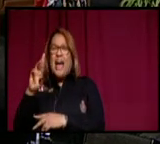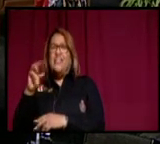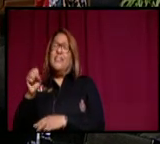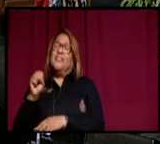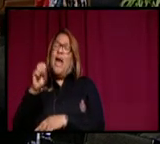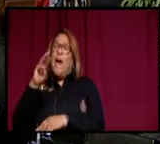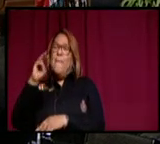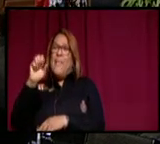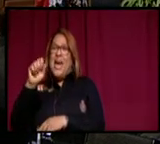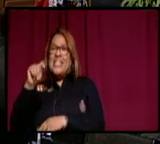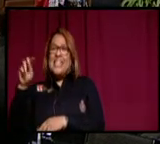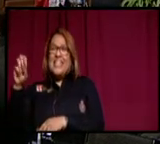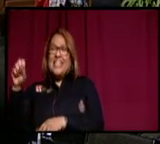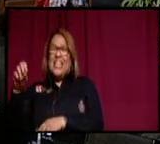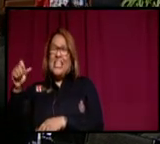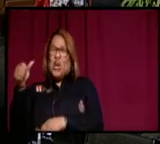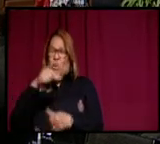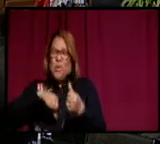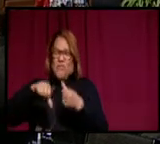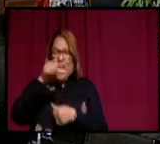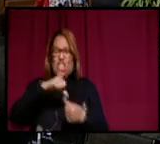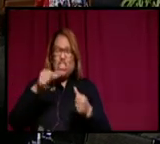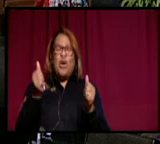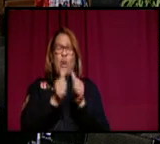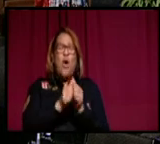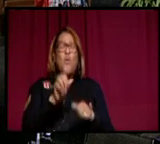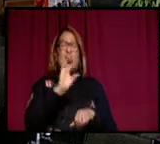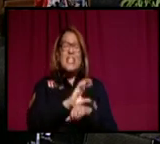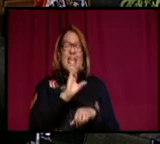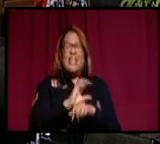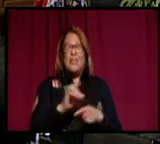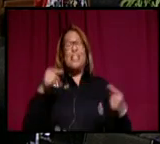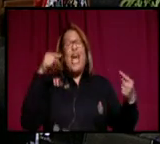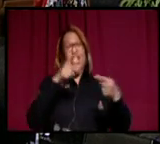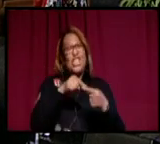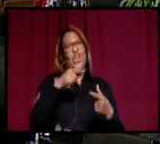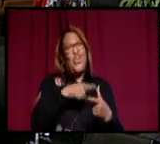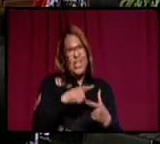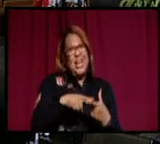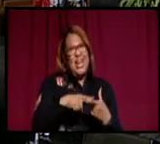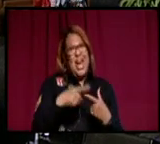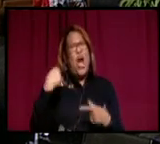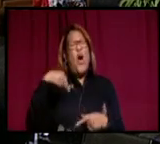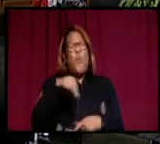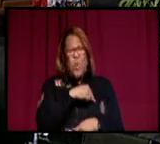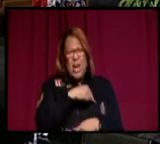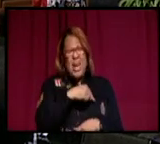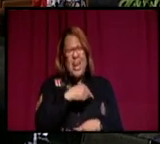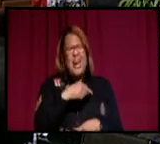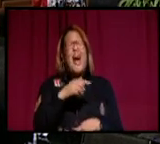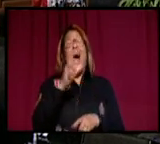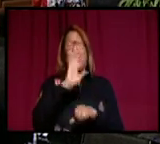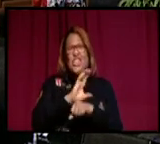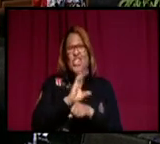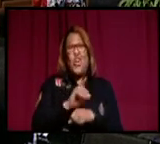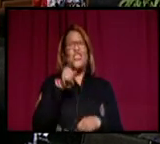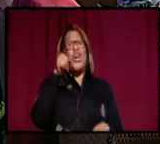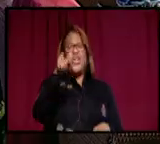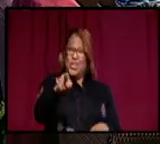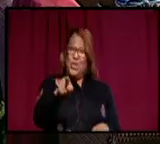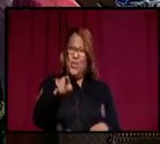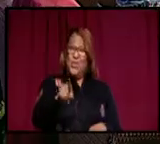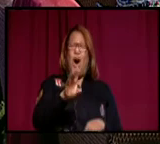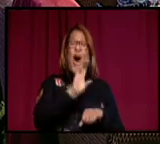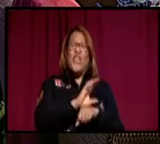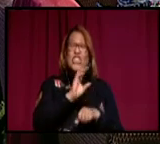be together in fellowship with the saints. But until then, we are the church. You are the church. And I want to encourage